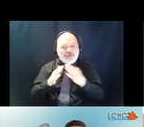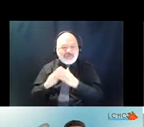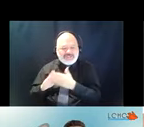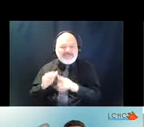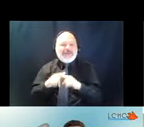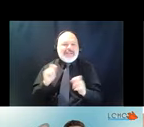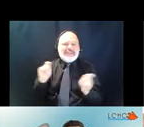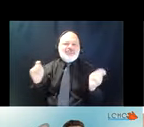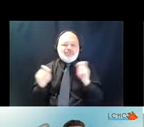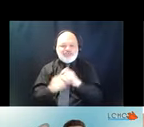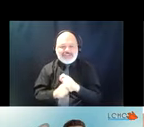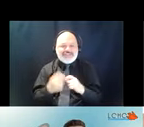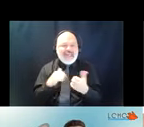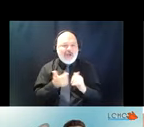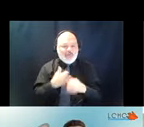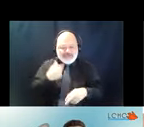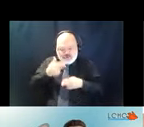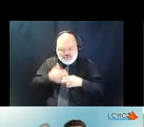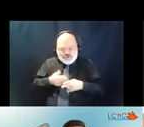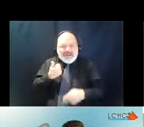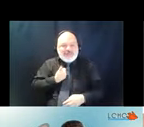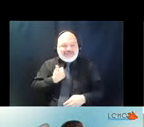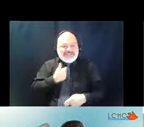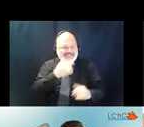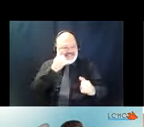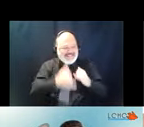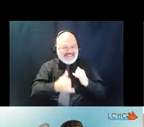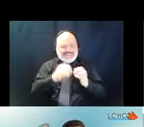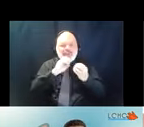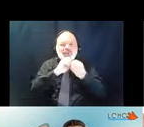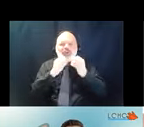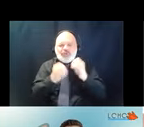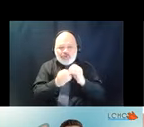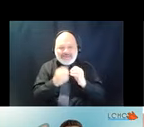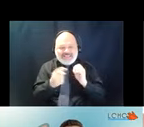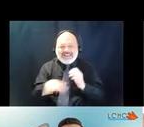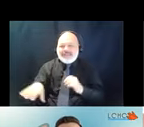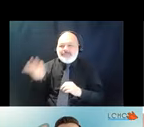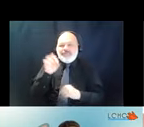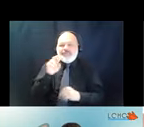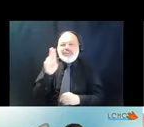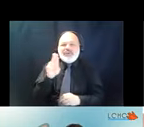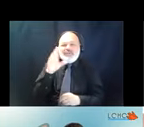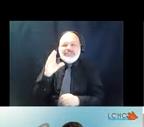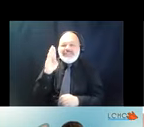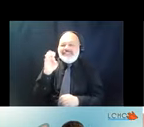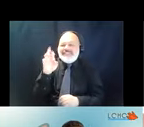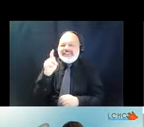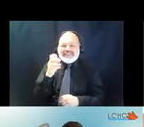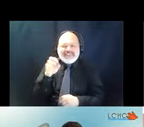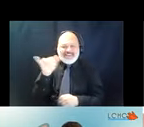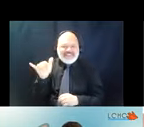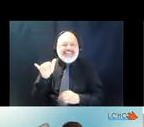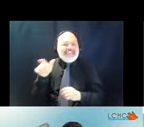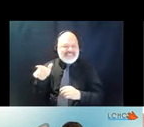changed over time in terms of how we term ourselves. So this is the latest data that I could pull from UC Berkeley Institute of Governmental Studies,